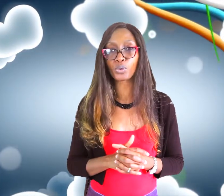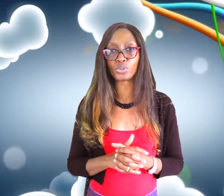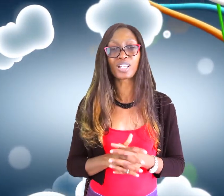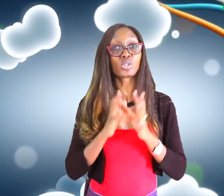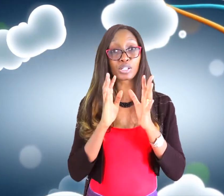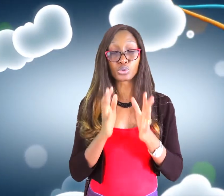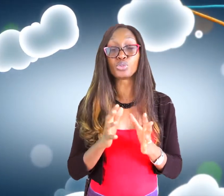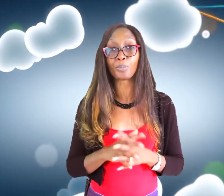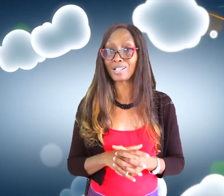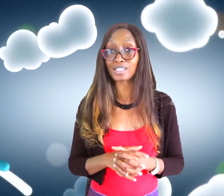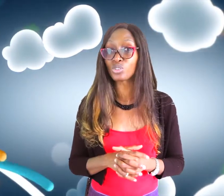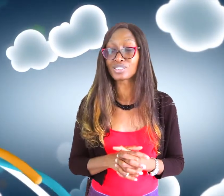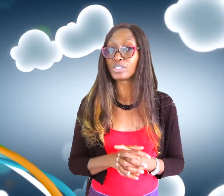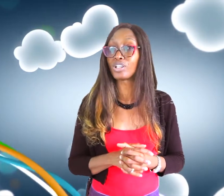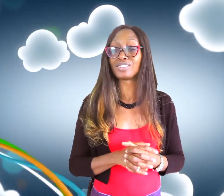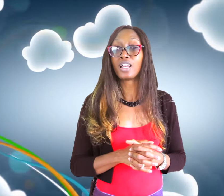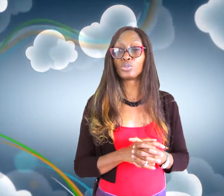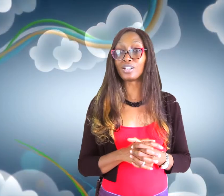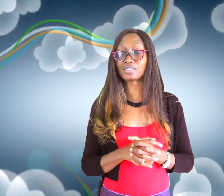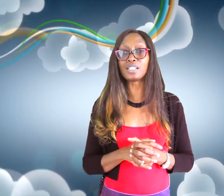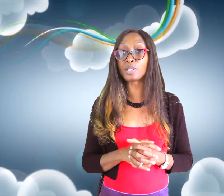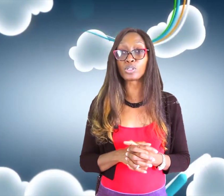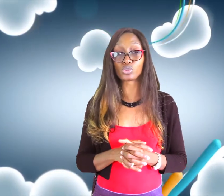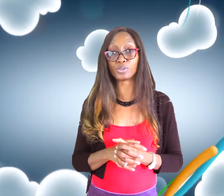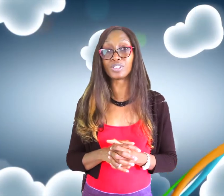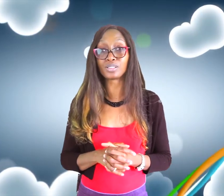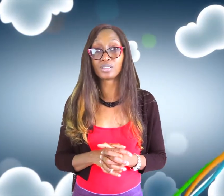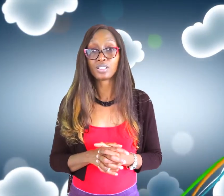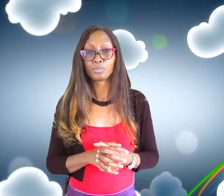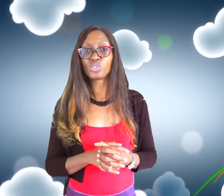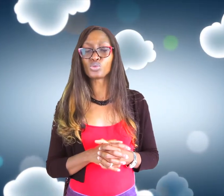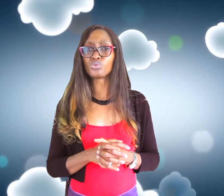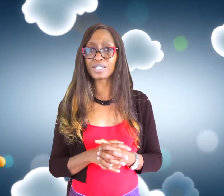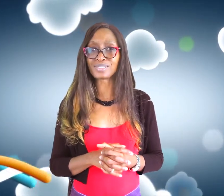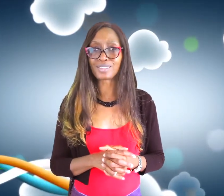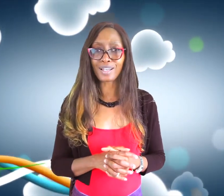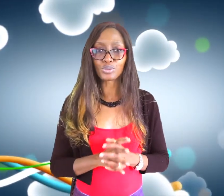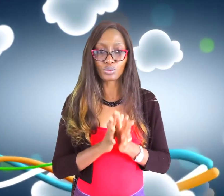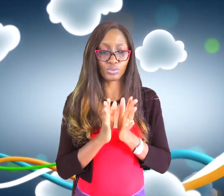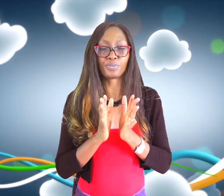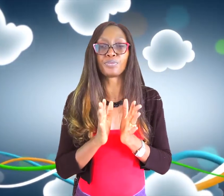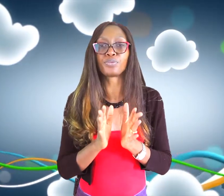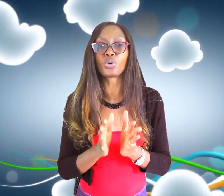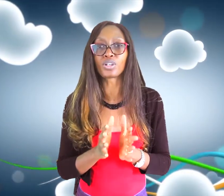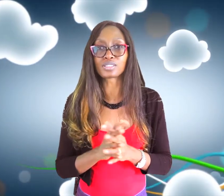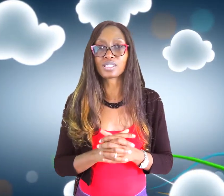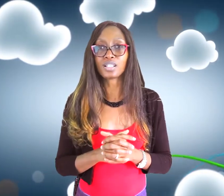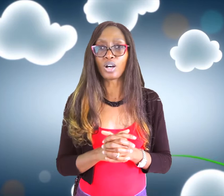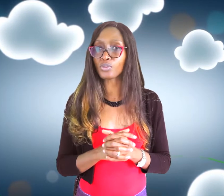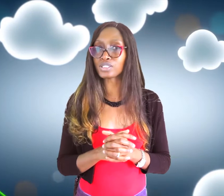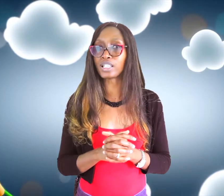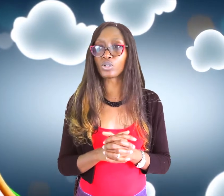always upon you. As long as you do your part and not that you are sleeping when you should be reading. But you read and you